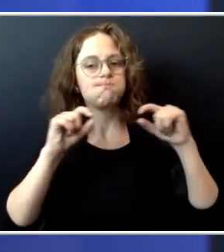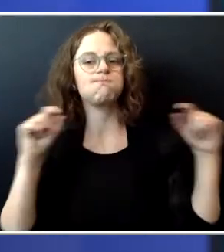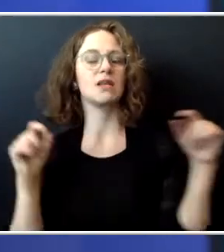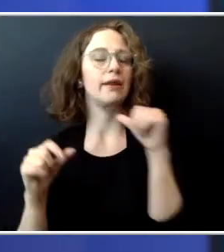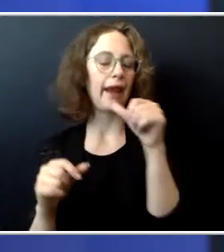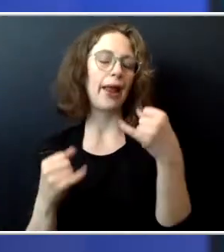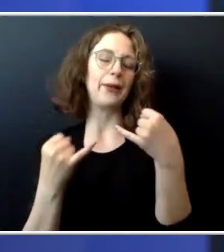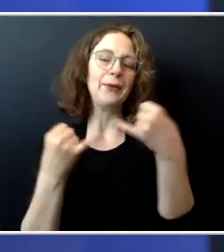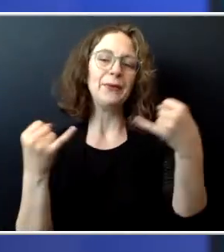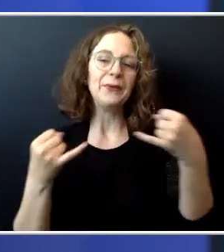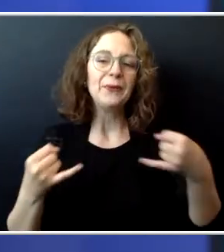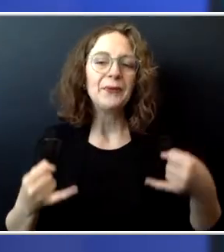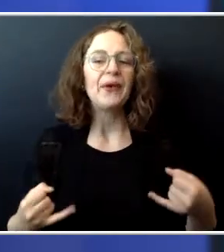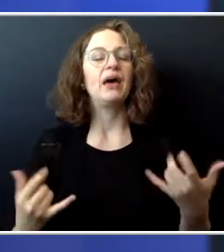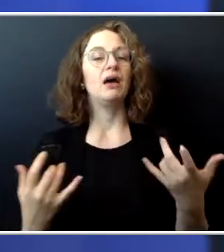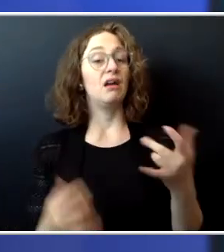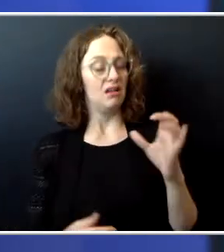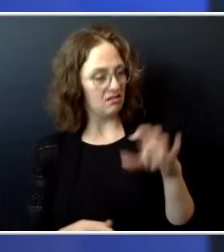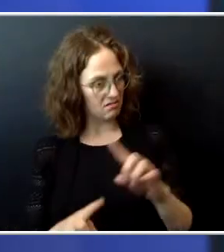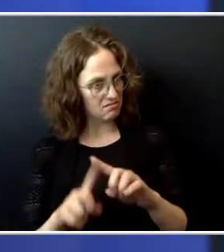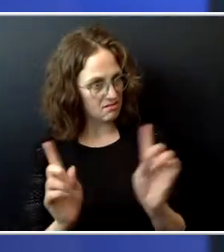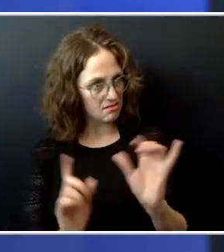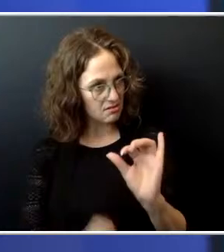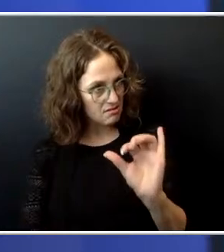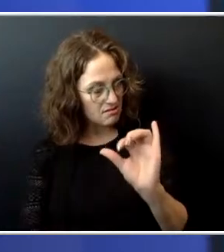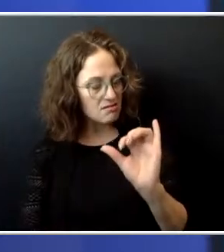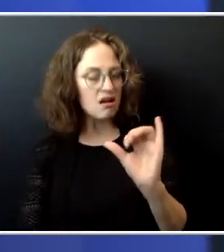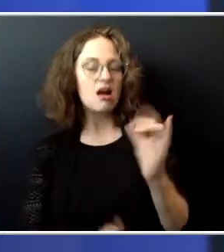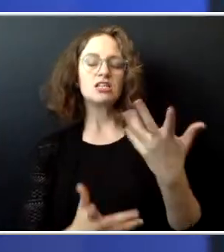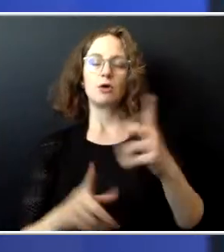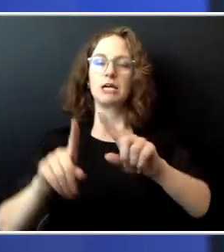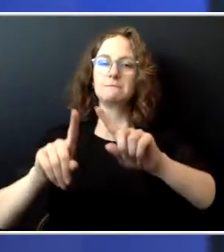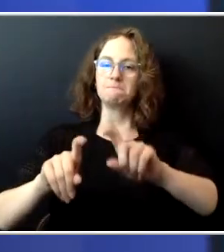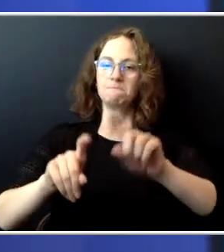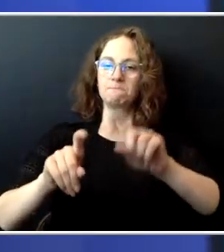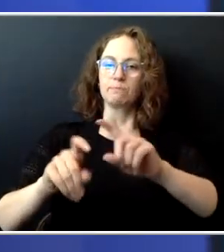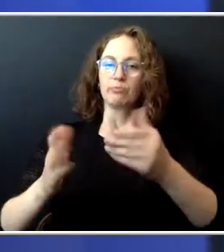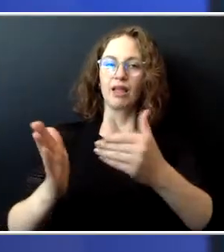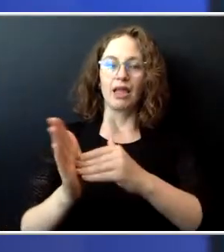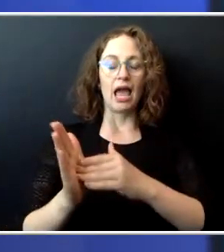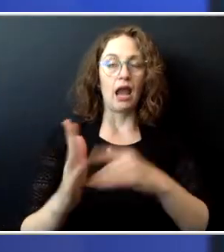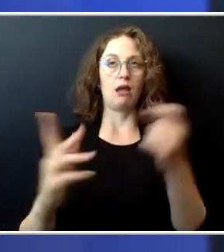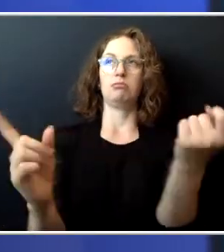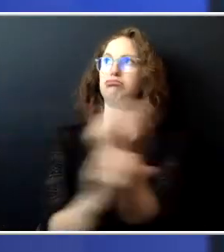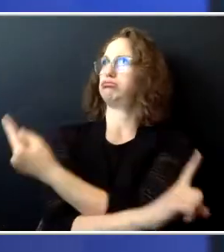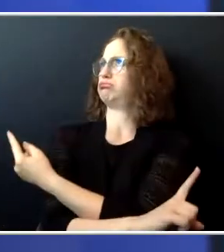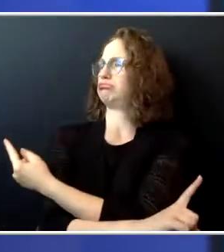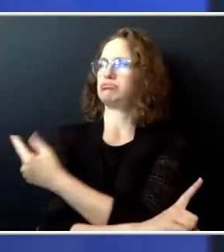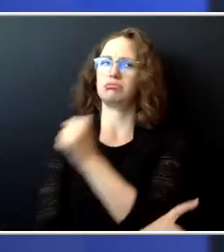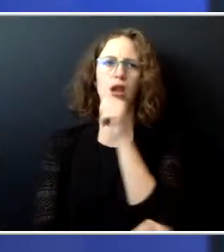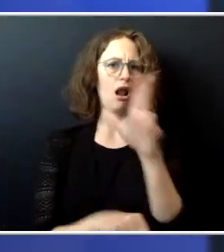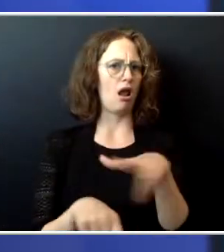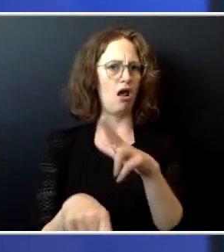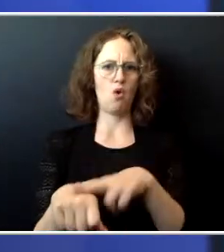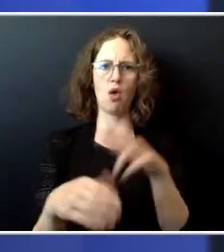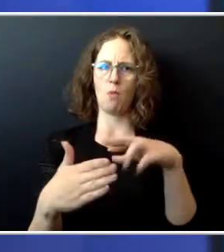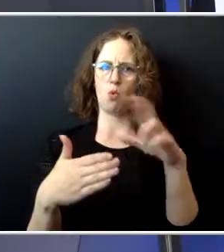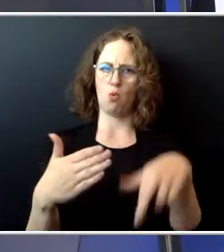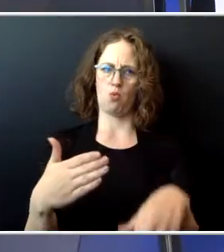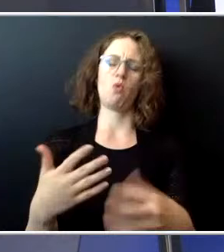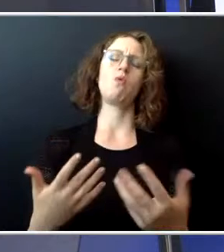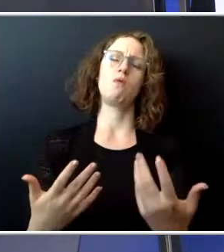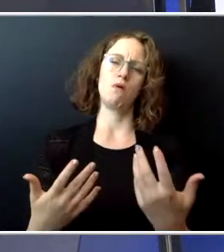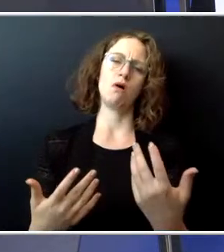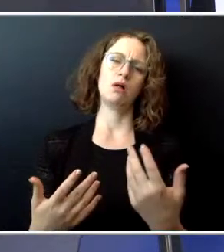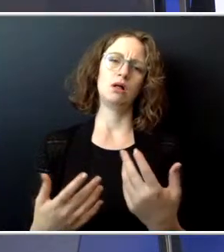then we did run the test, and it was just very abnormal. That's really something that was different. So you needed to run the